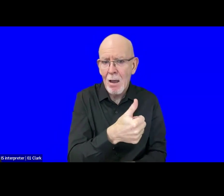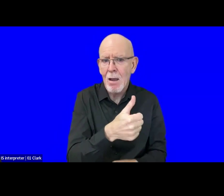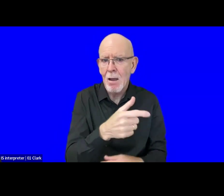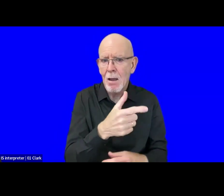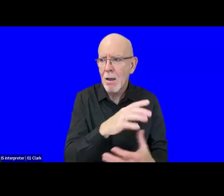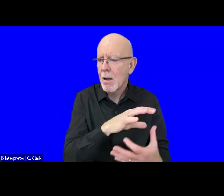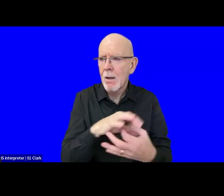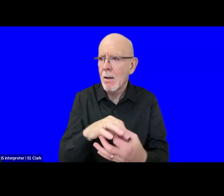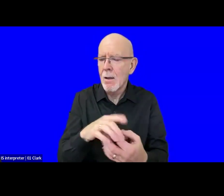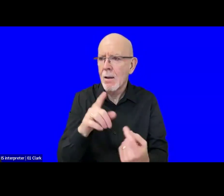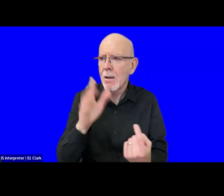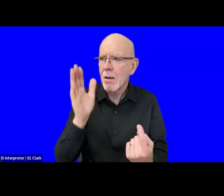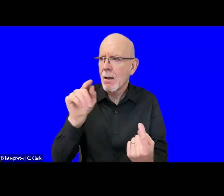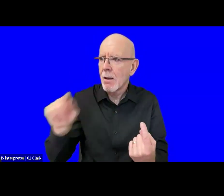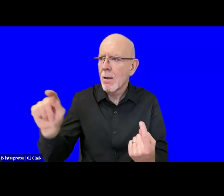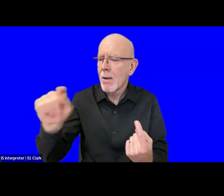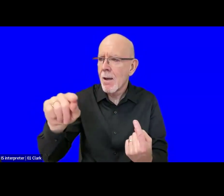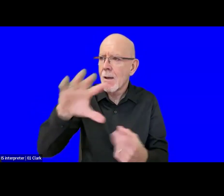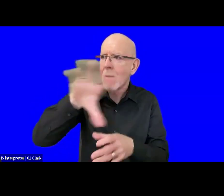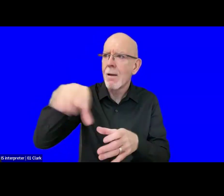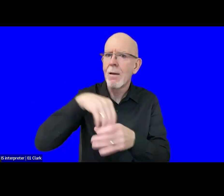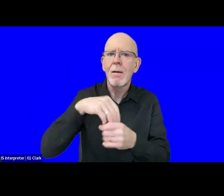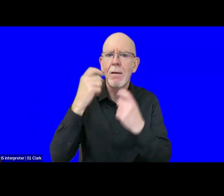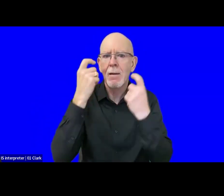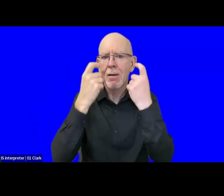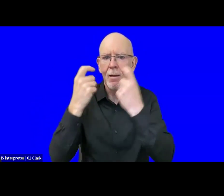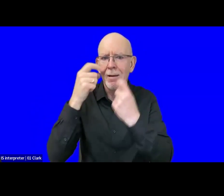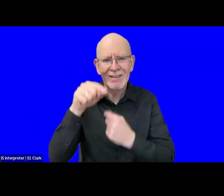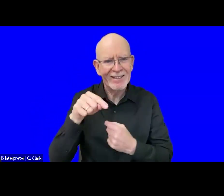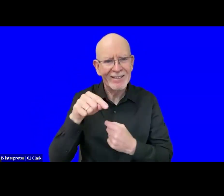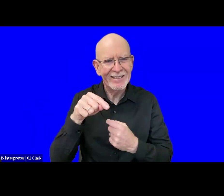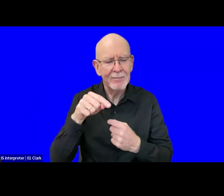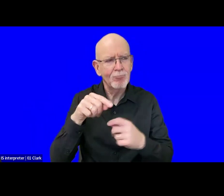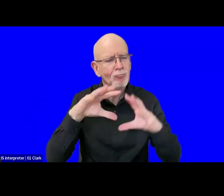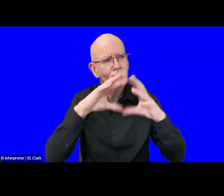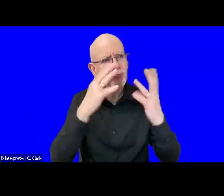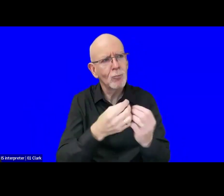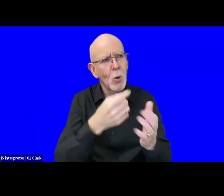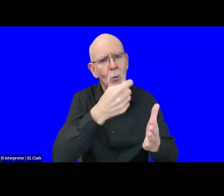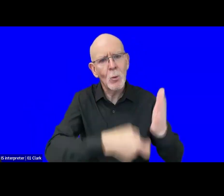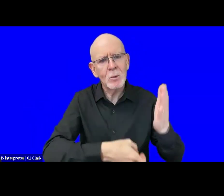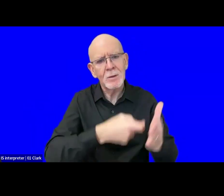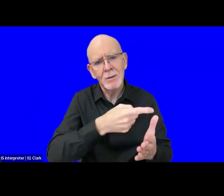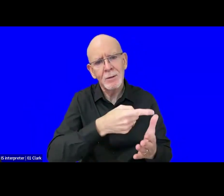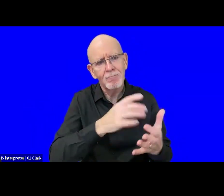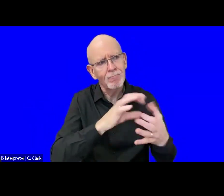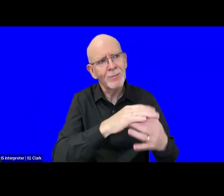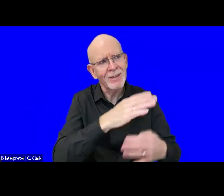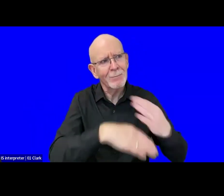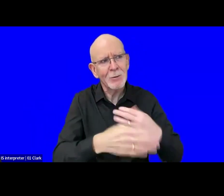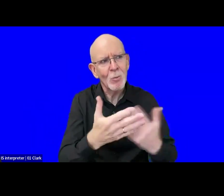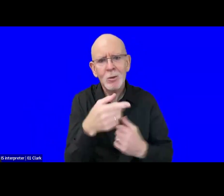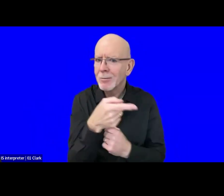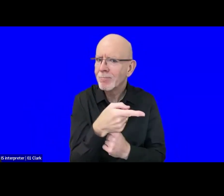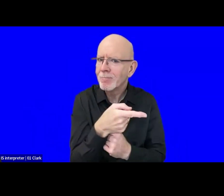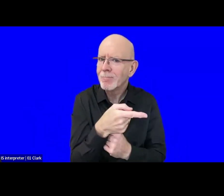disability? If we need to cover it, how much it costs? And I know in Georgian study, for instance, for